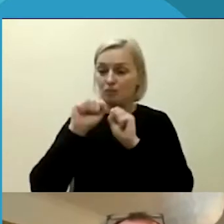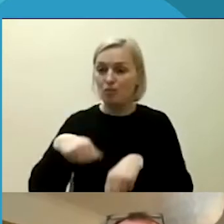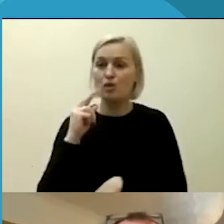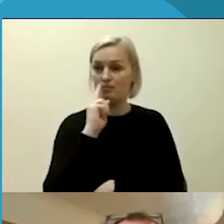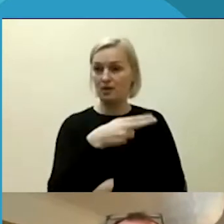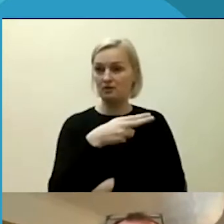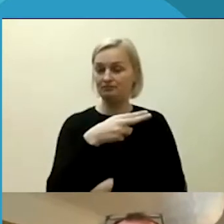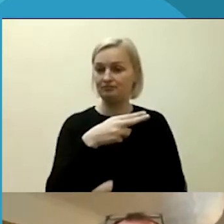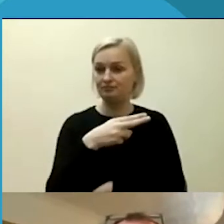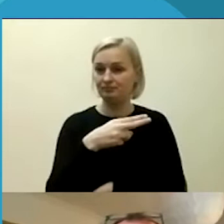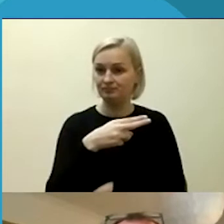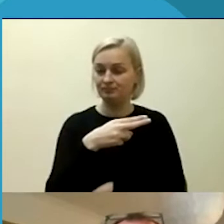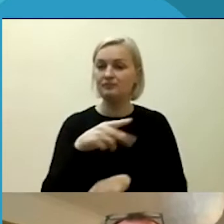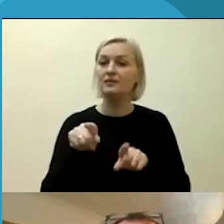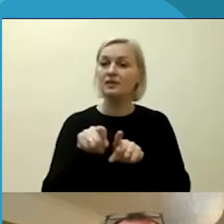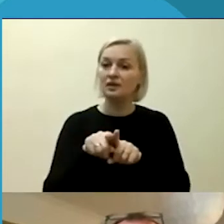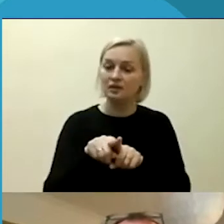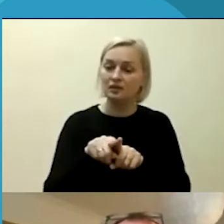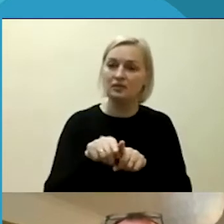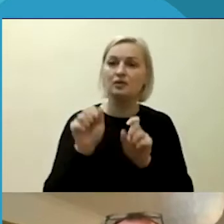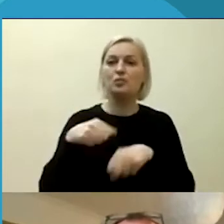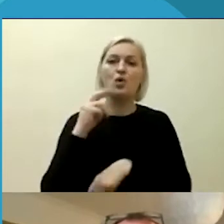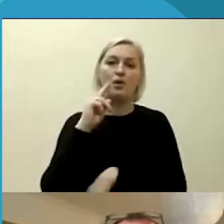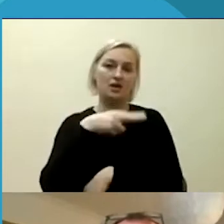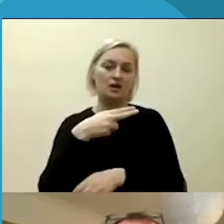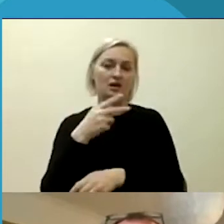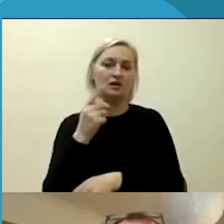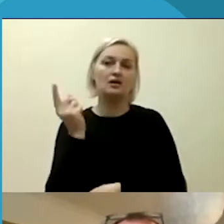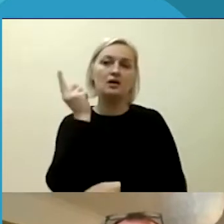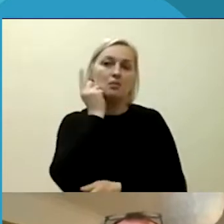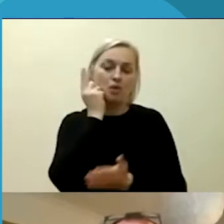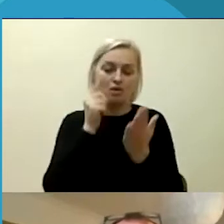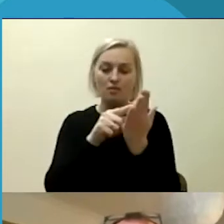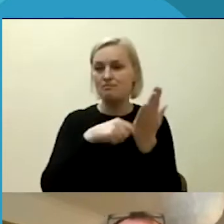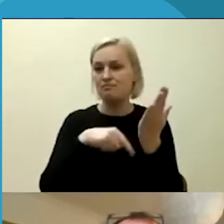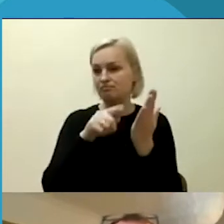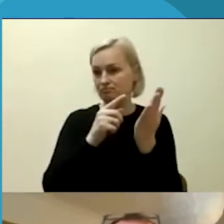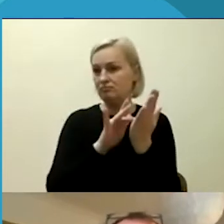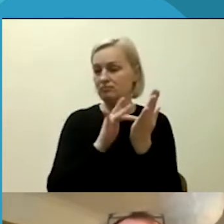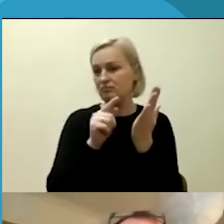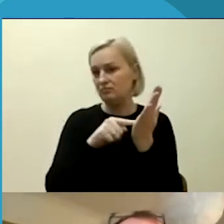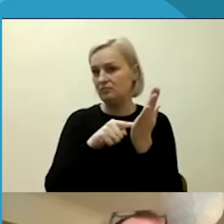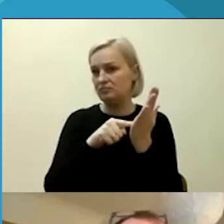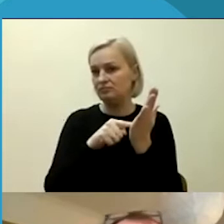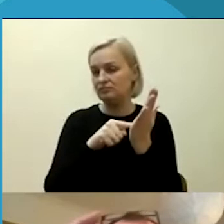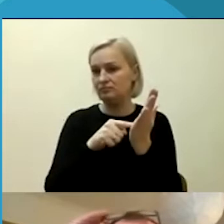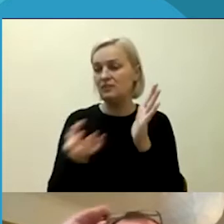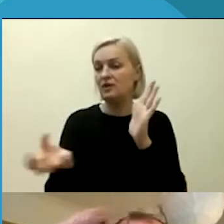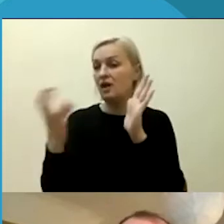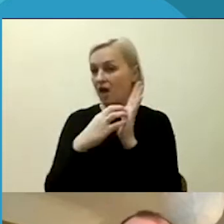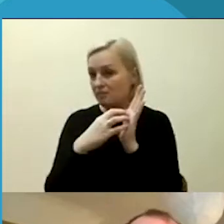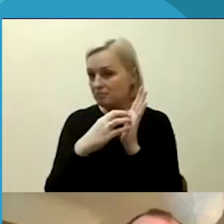apps available at the App Store and Google Store, and so you can download those. So you make your report,